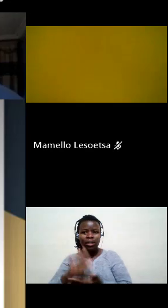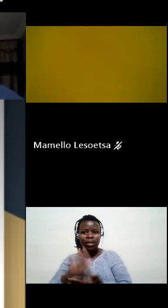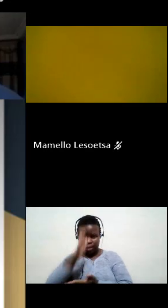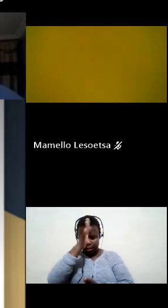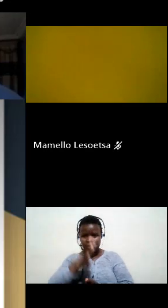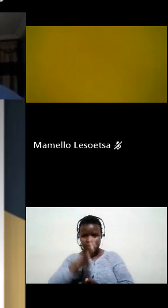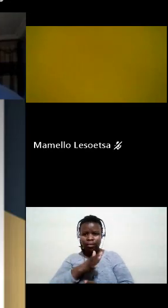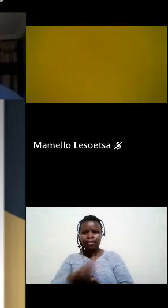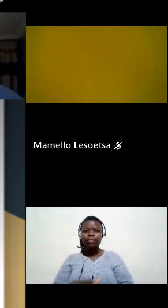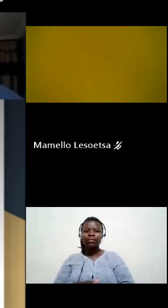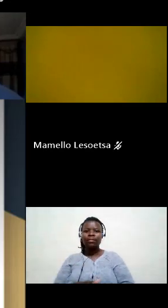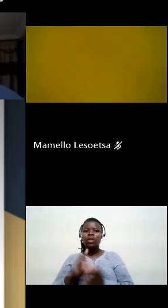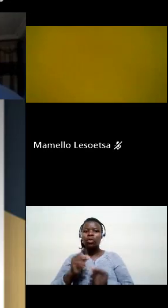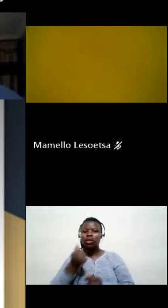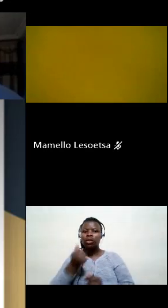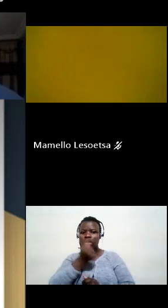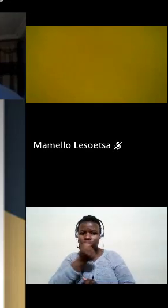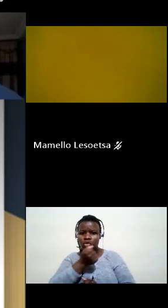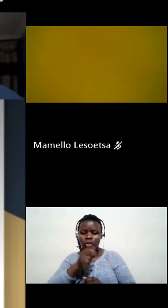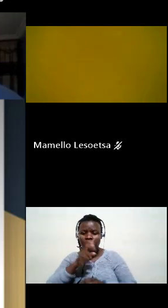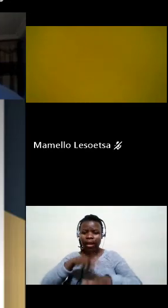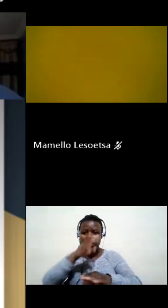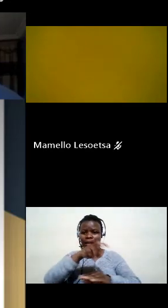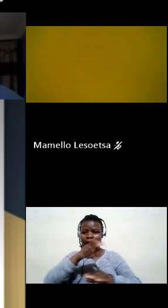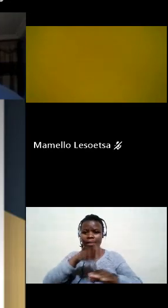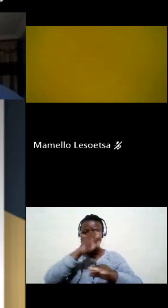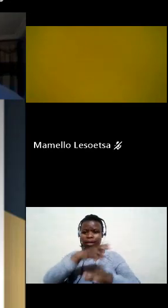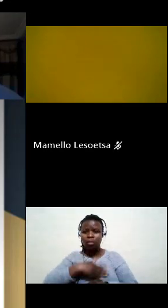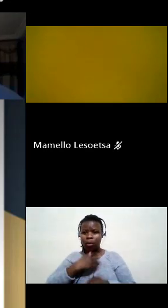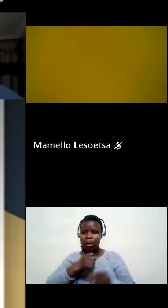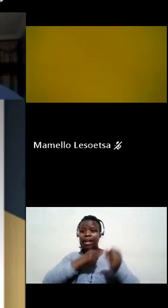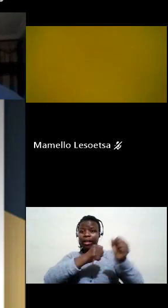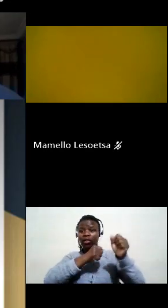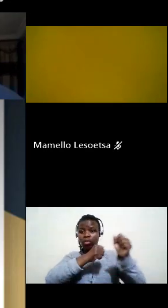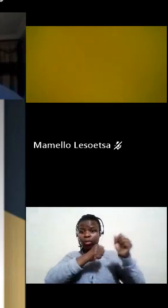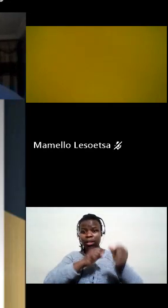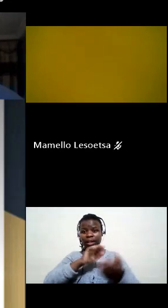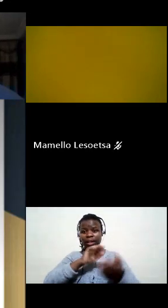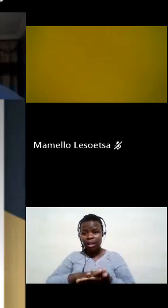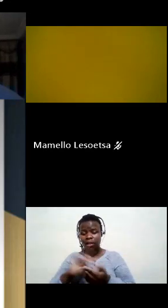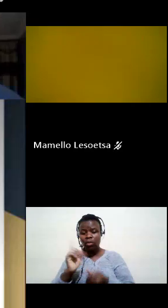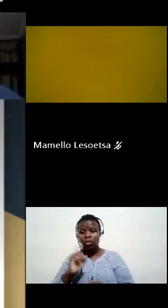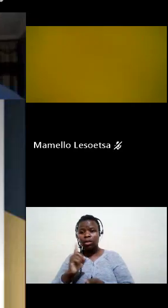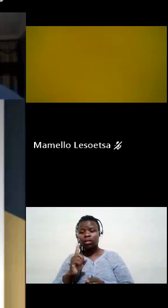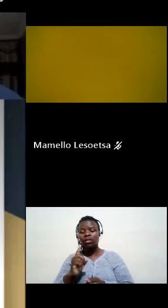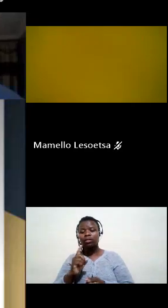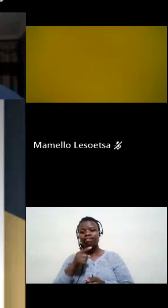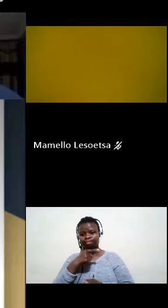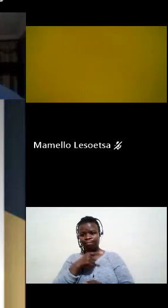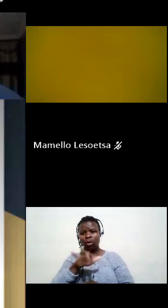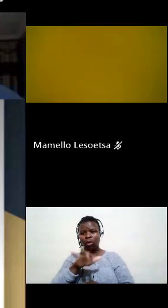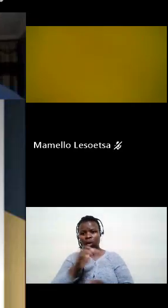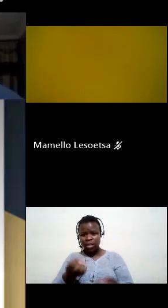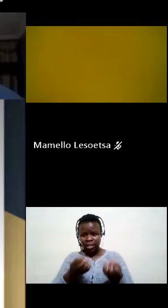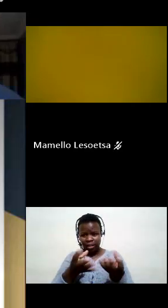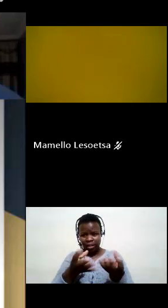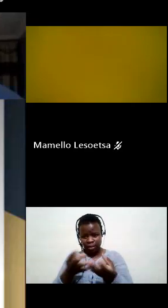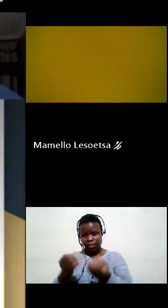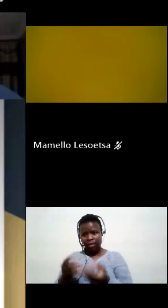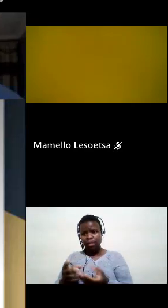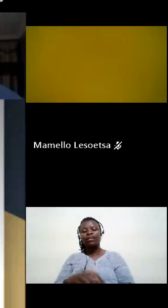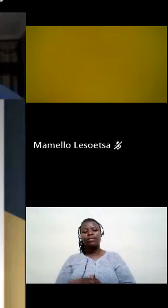I really want you guys to hear the recommendations and the suggestions which he's given, just like Durea.